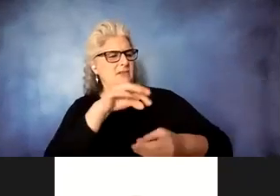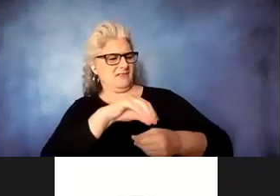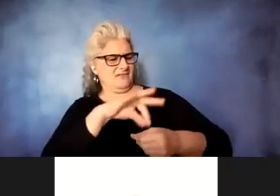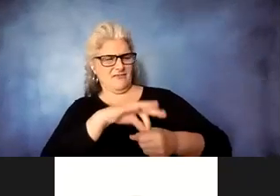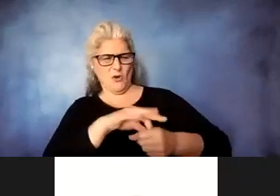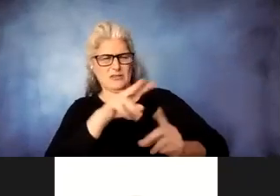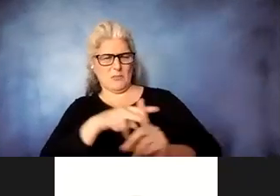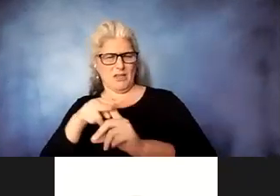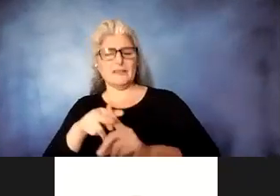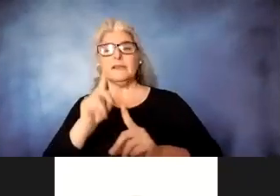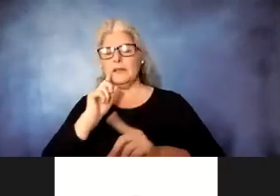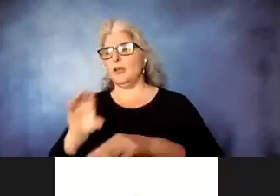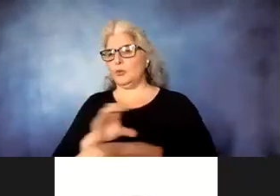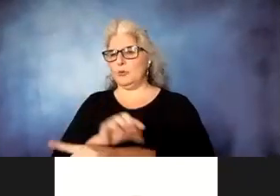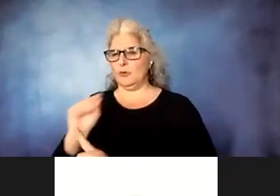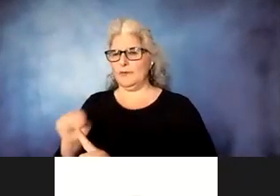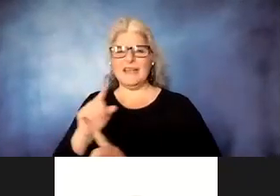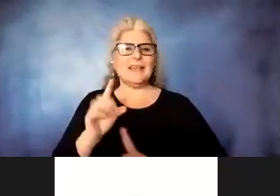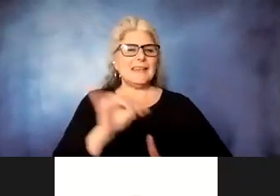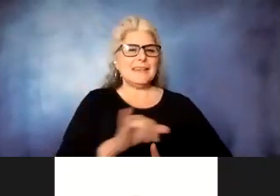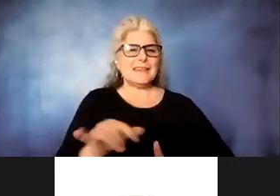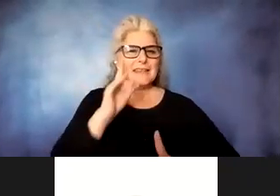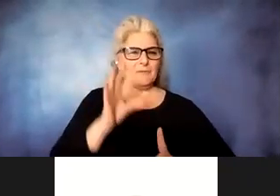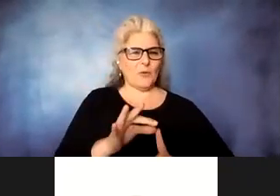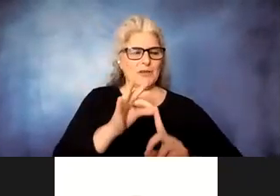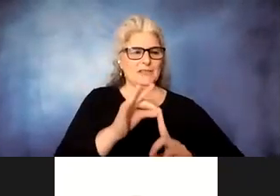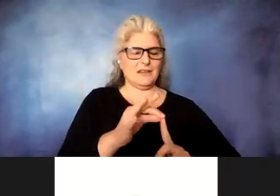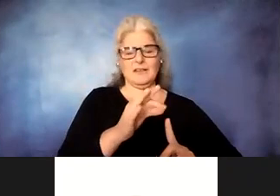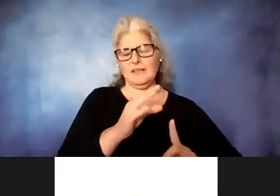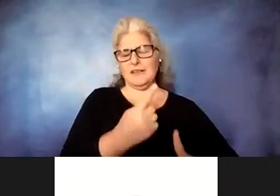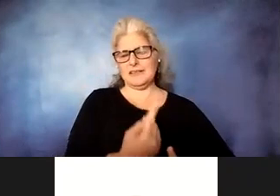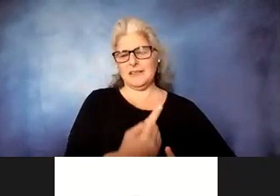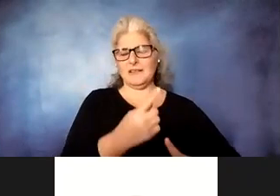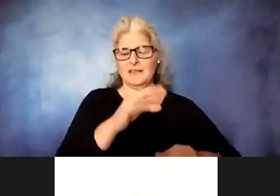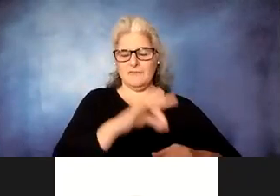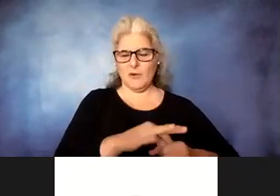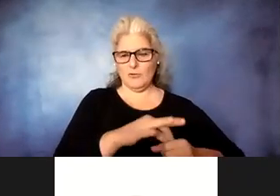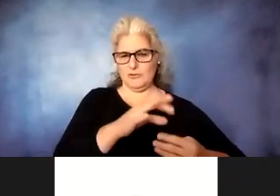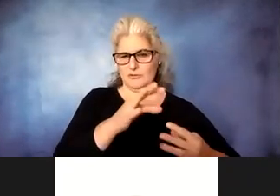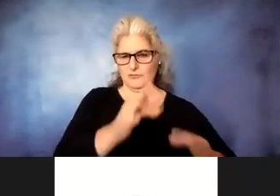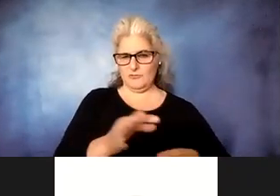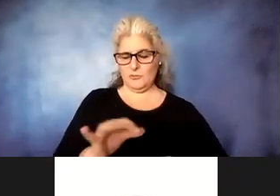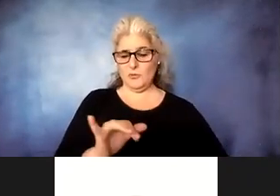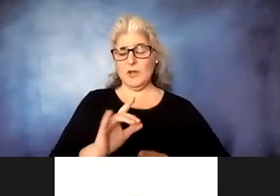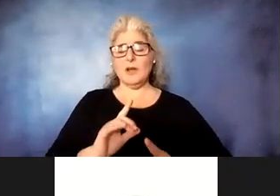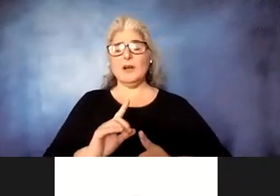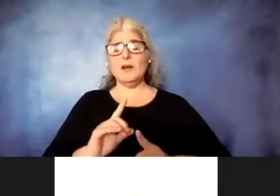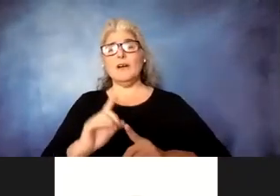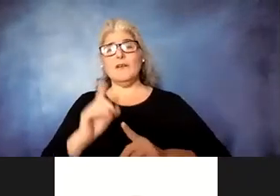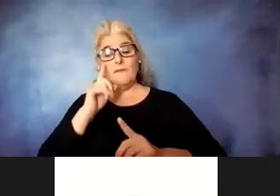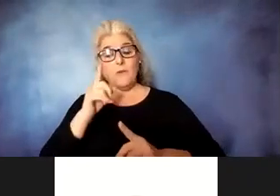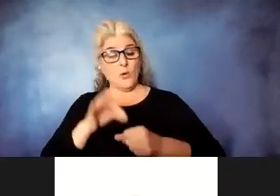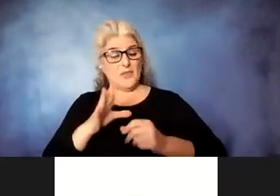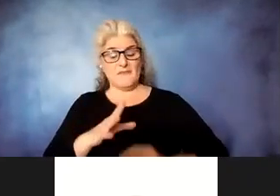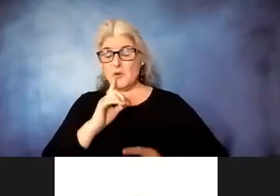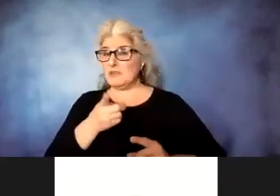up for single choice elections. There is the added complexity of multiple rounds of shifting votes, but for the voter, they're just